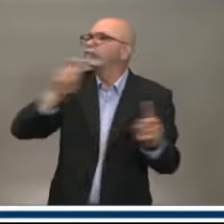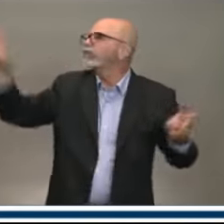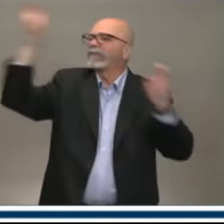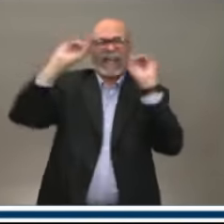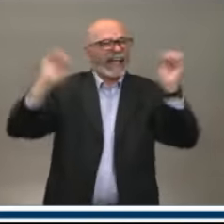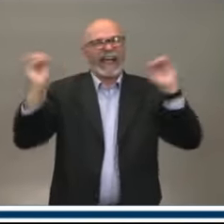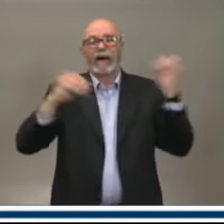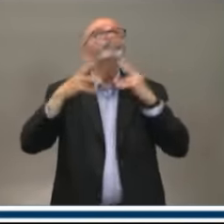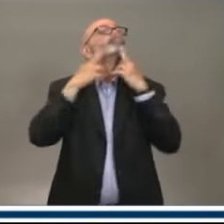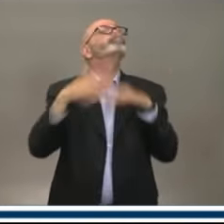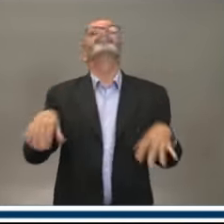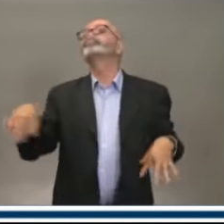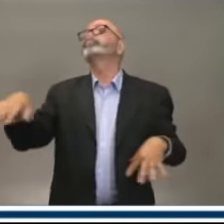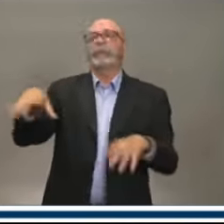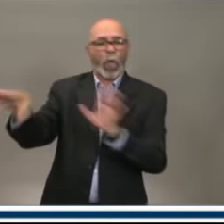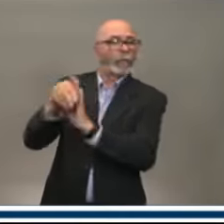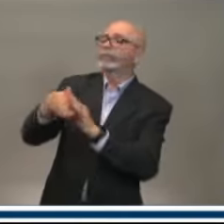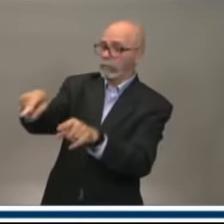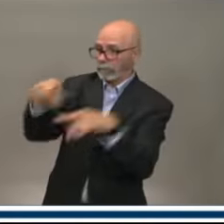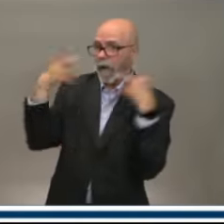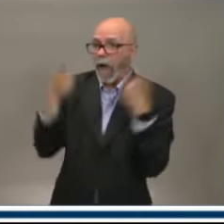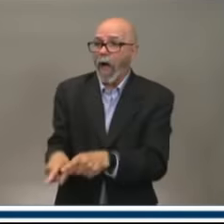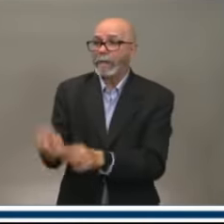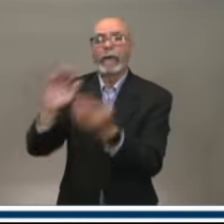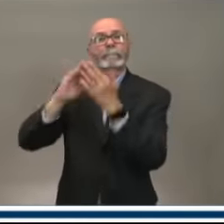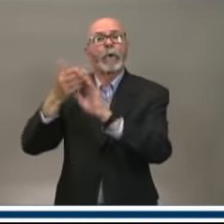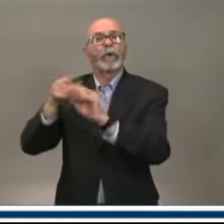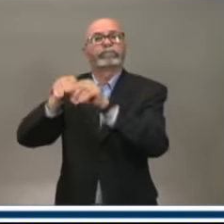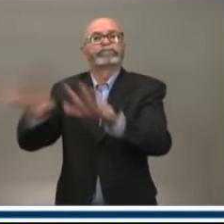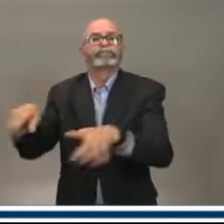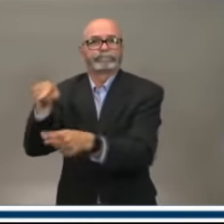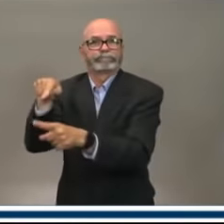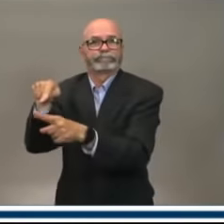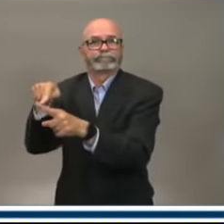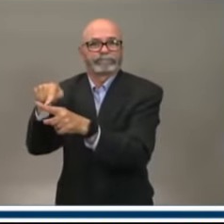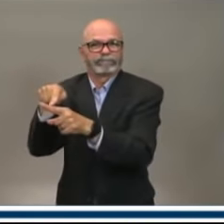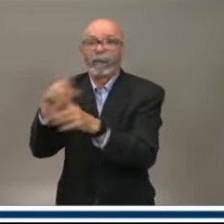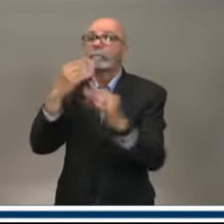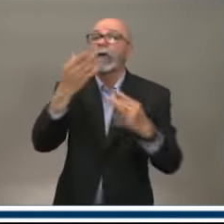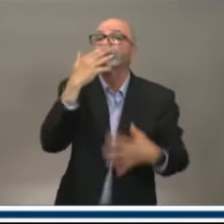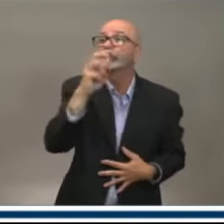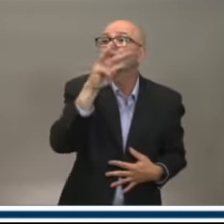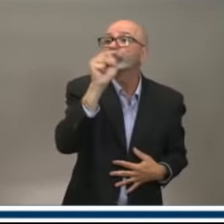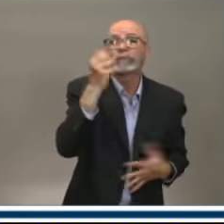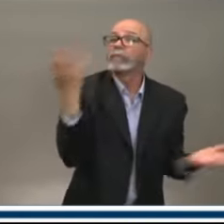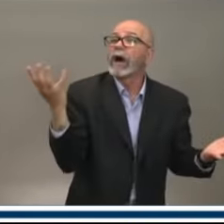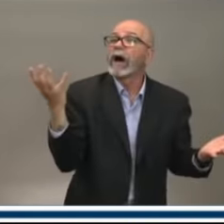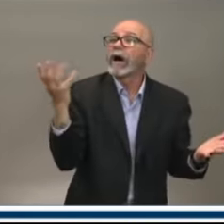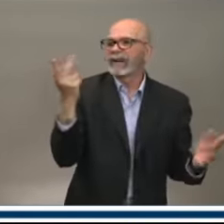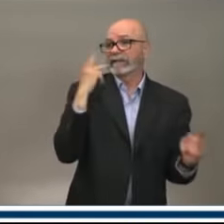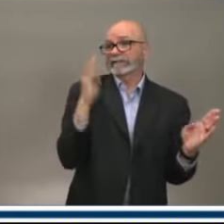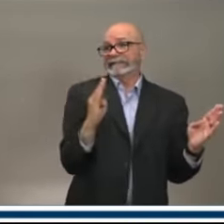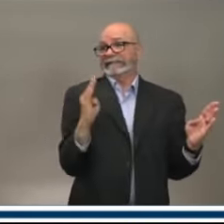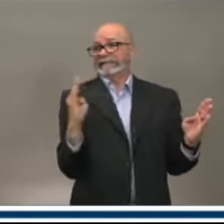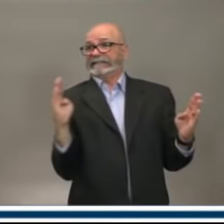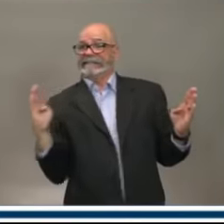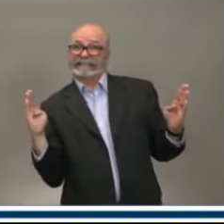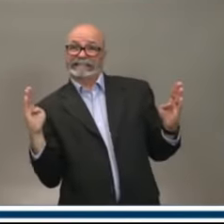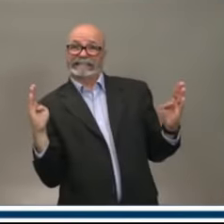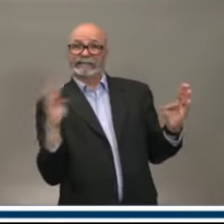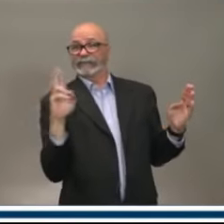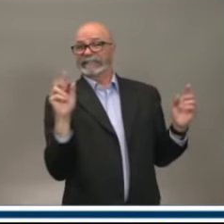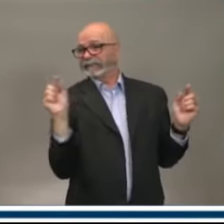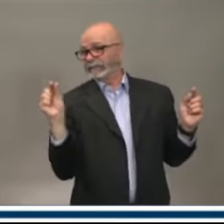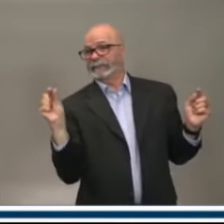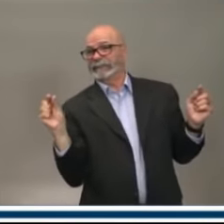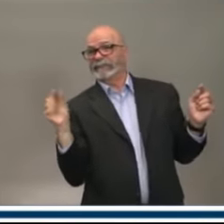long-term care facility. The good news is, if you look at the far right of that slide, is that we are this is a typical epidemic curve. We are